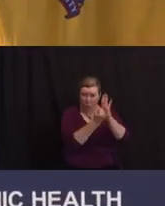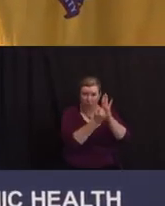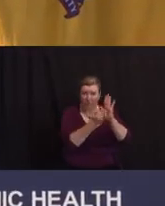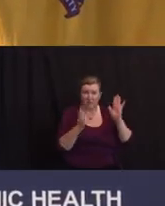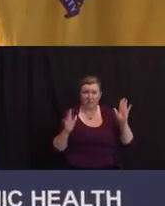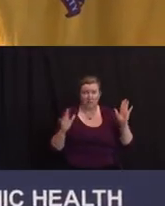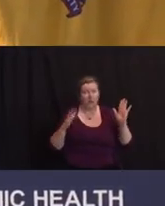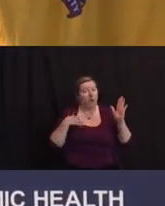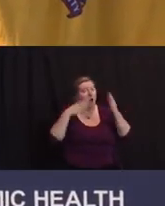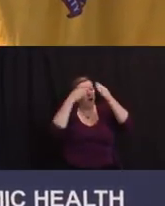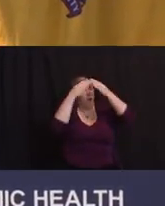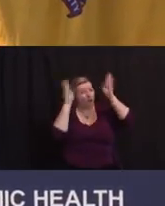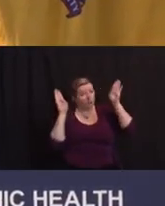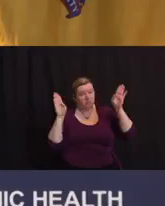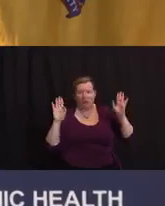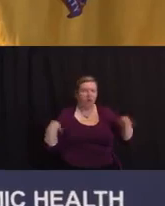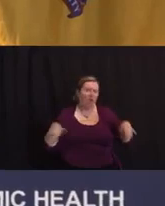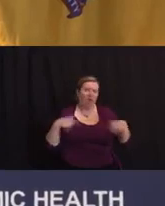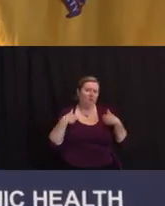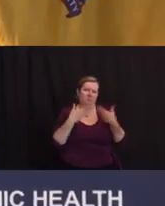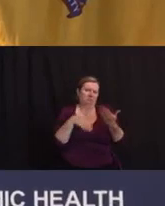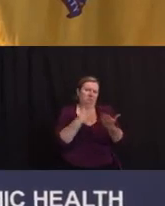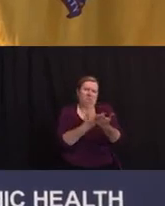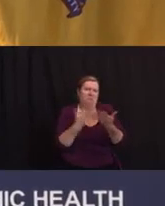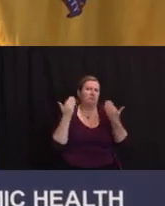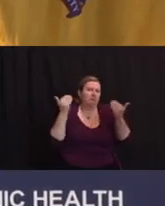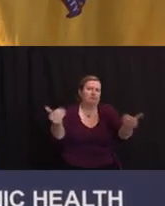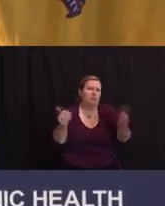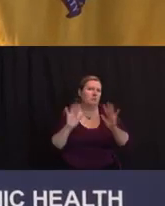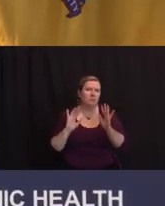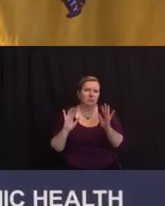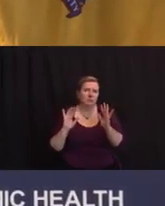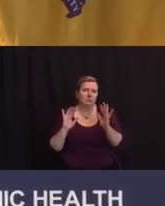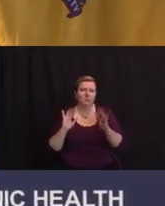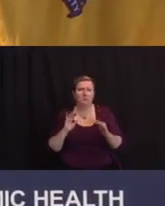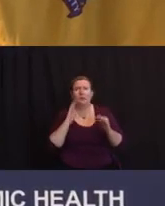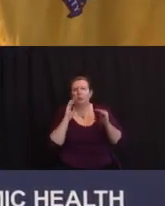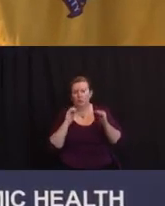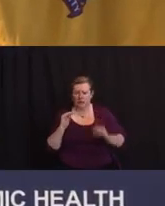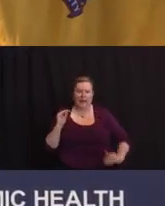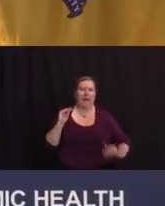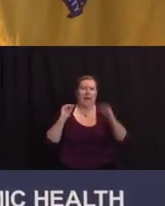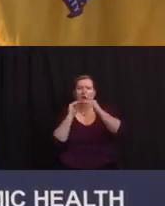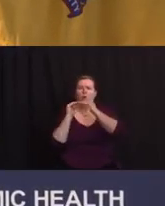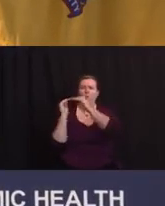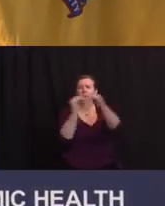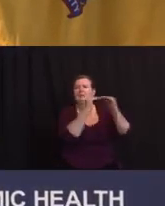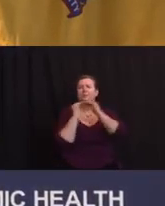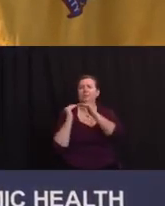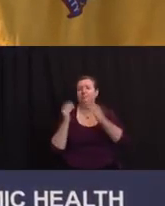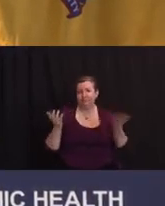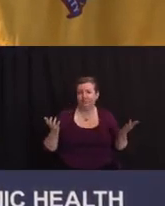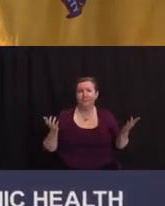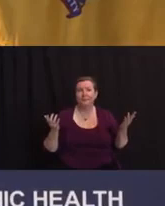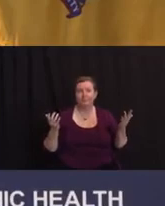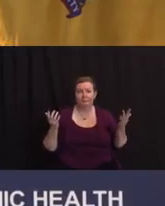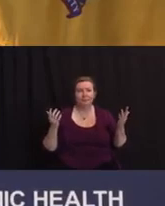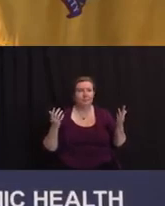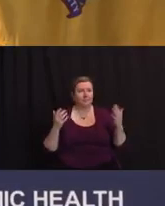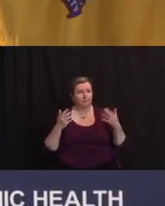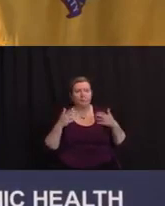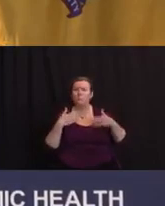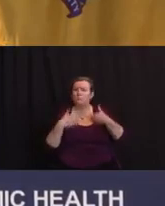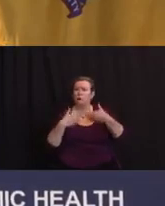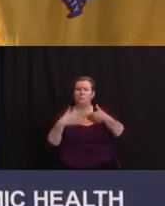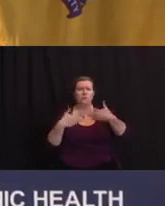but I'm not there yet. And my reasons continue to be equity. We know that we are making progress, but we know that we still have work to do in black and